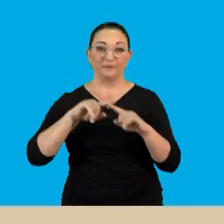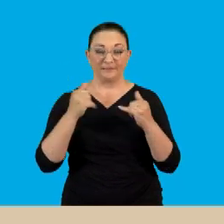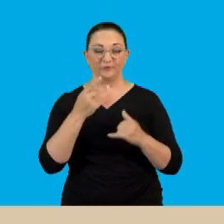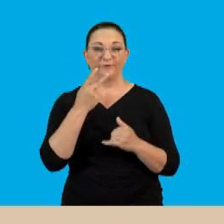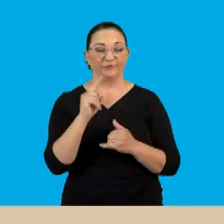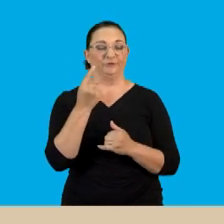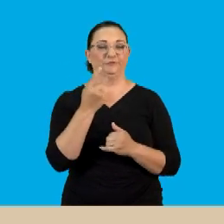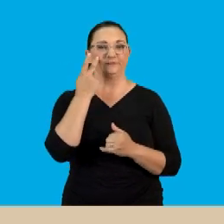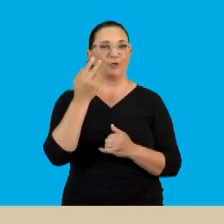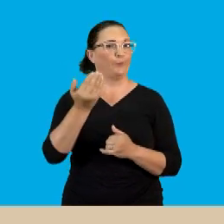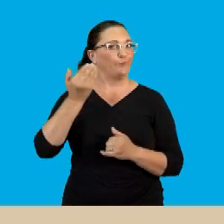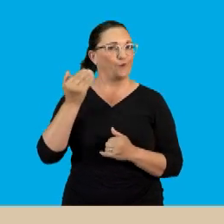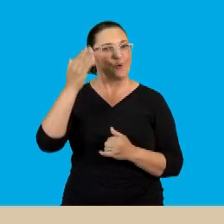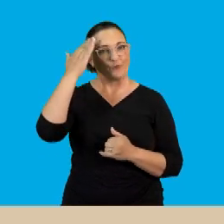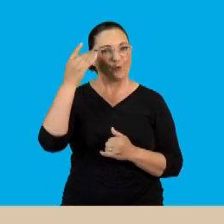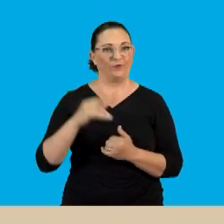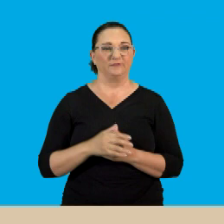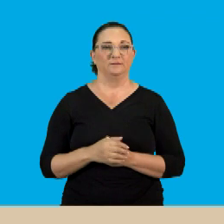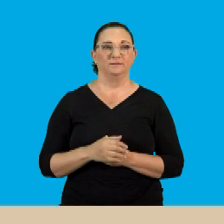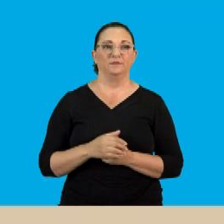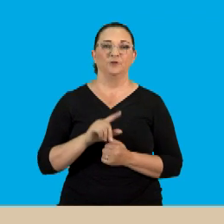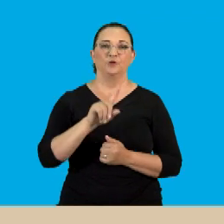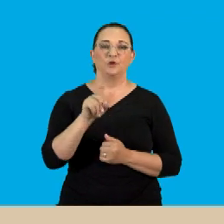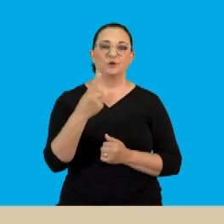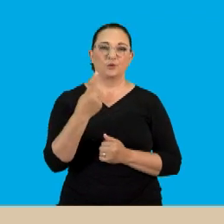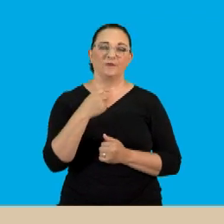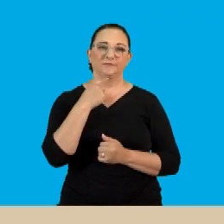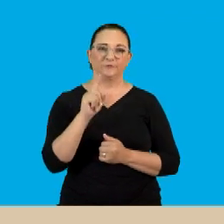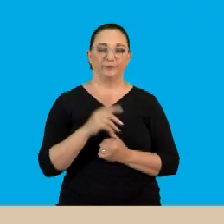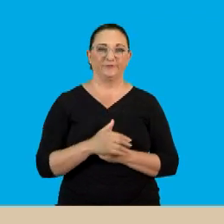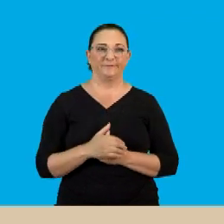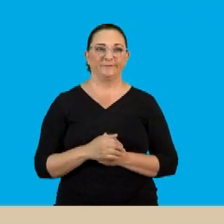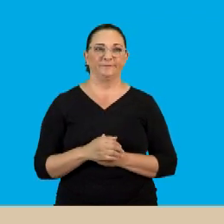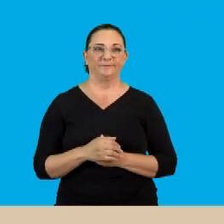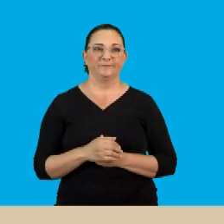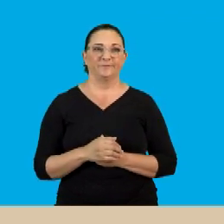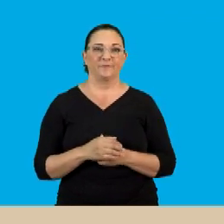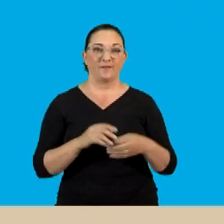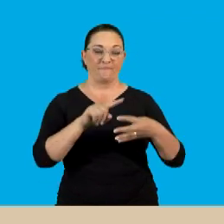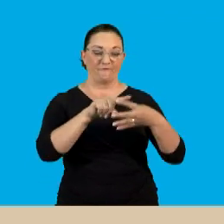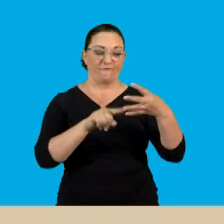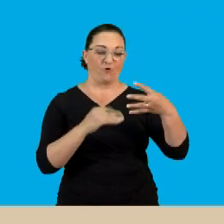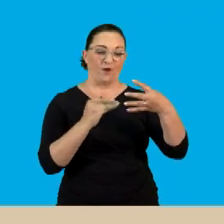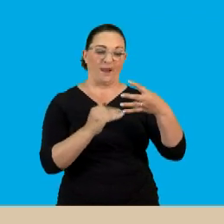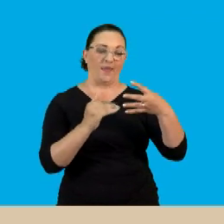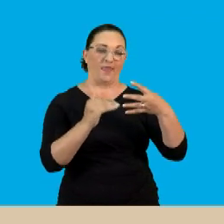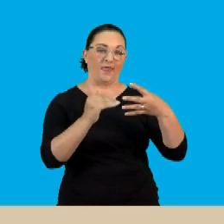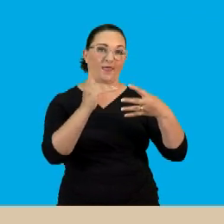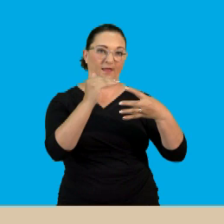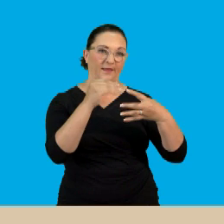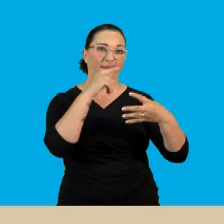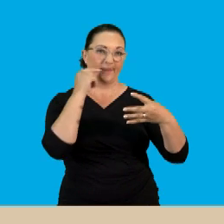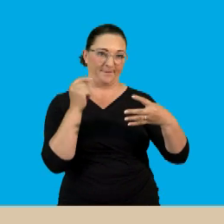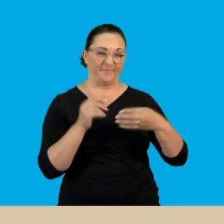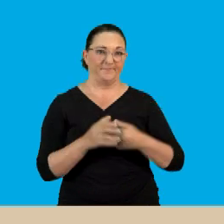your prior knowledge. Now, let's look at question 1 of our prior knowledge, which says, name the 4 layers of